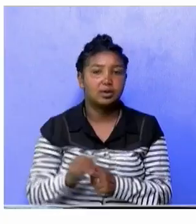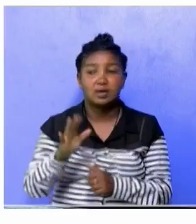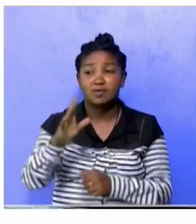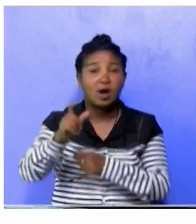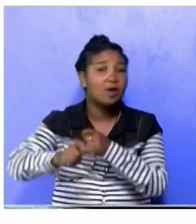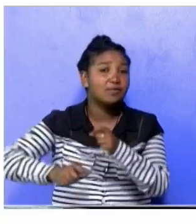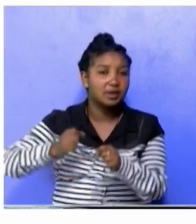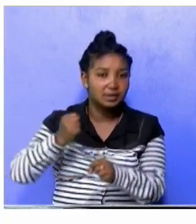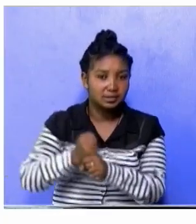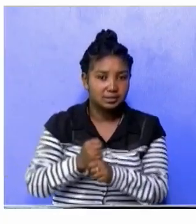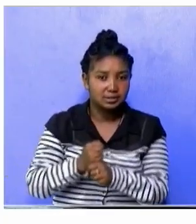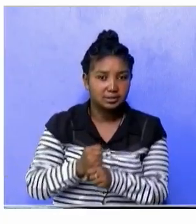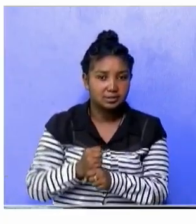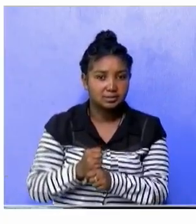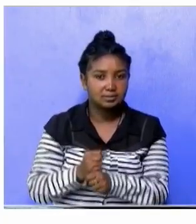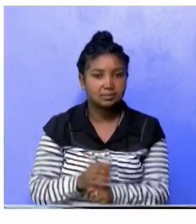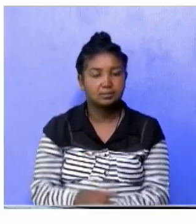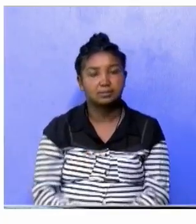5 years.